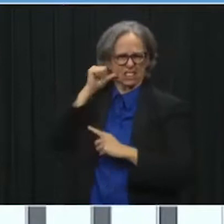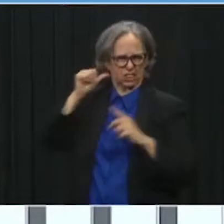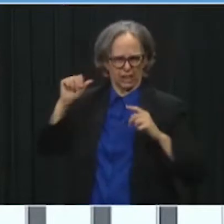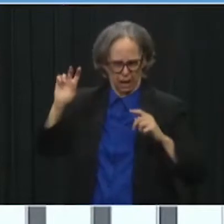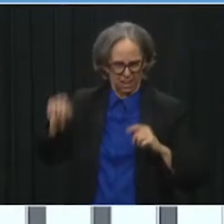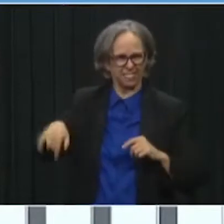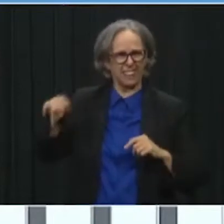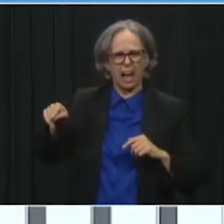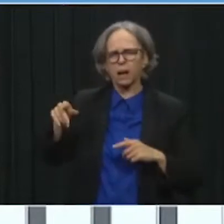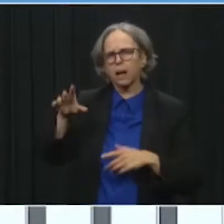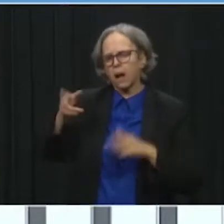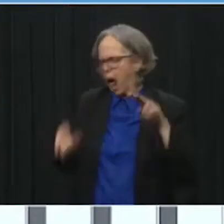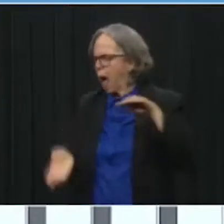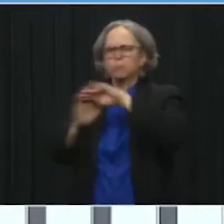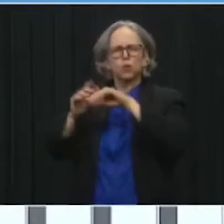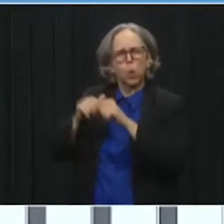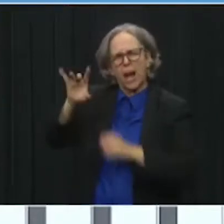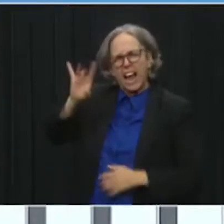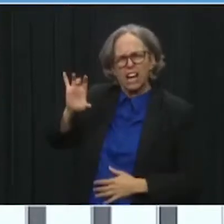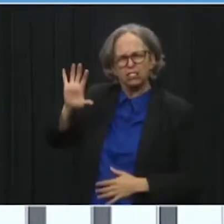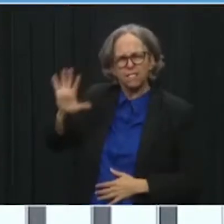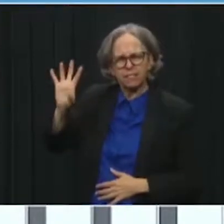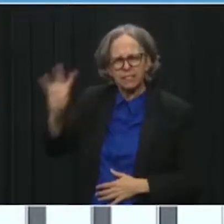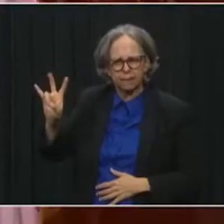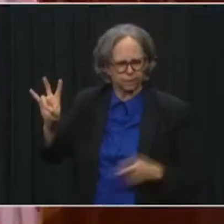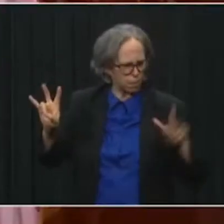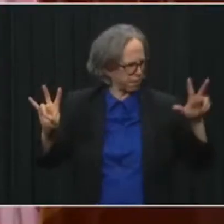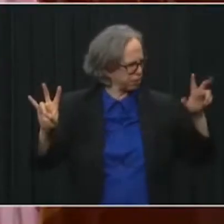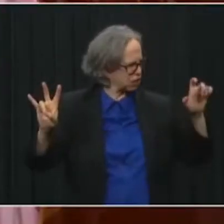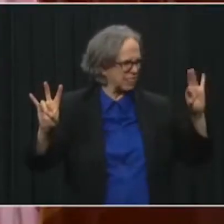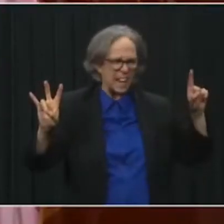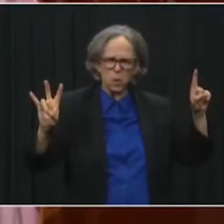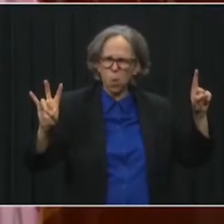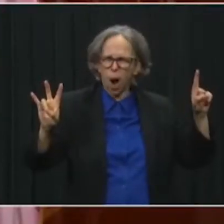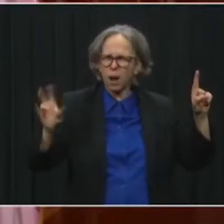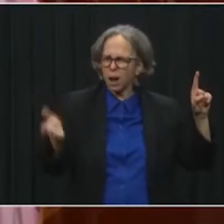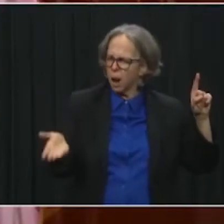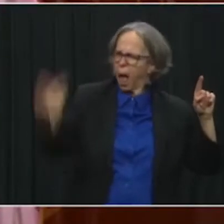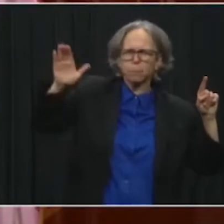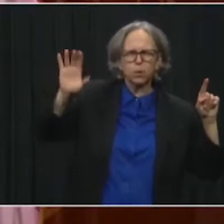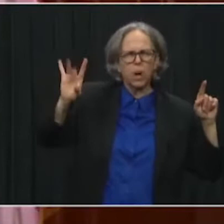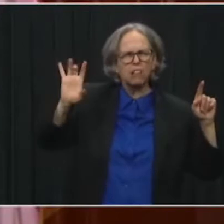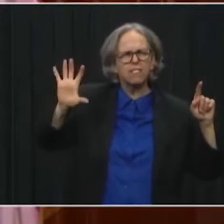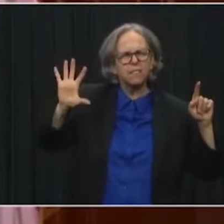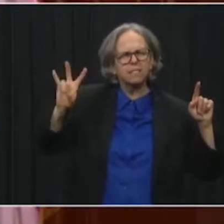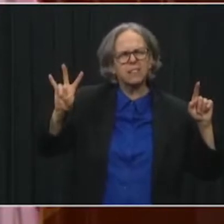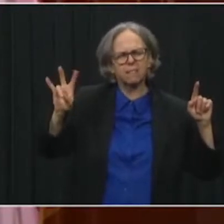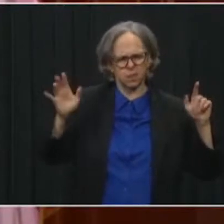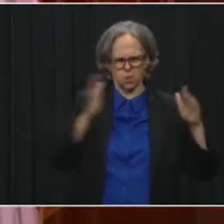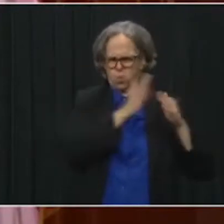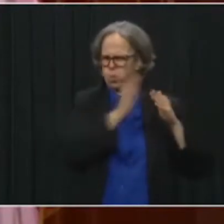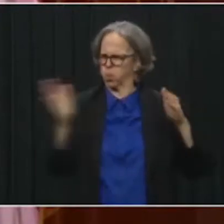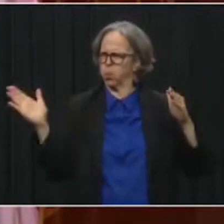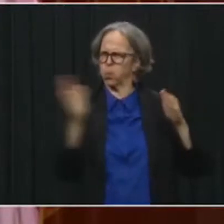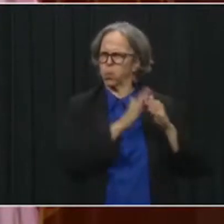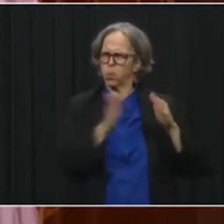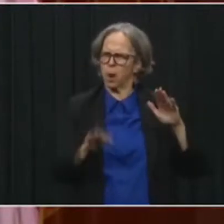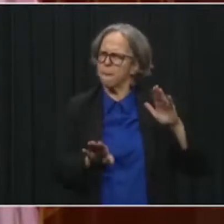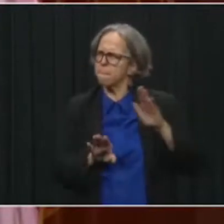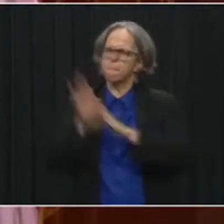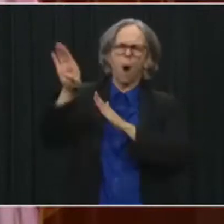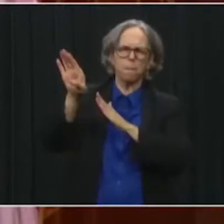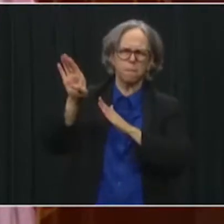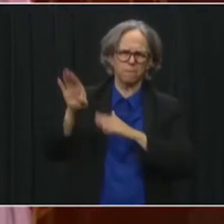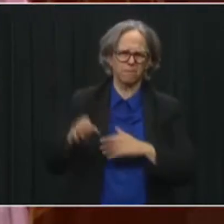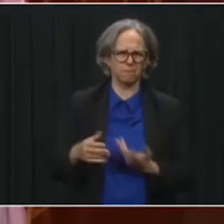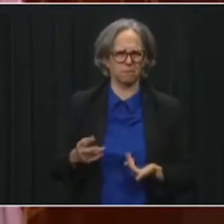to 857. So again, not what we want to see. So I'm going to now ask